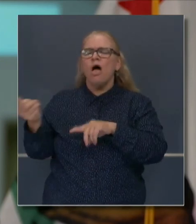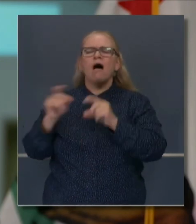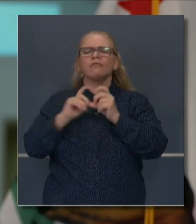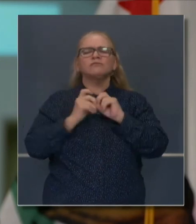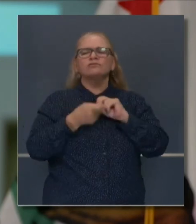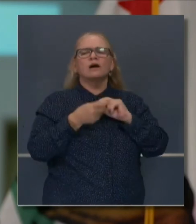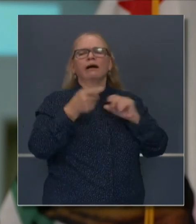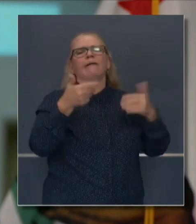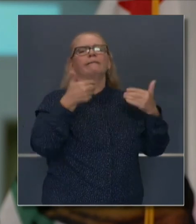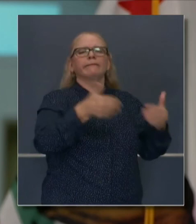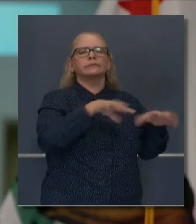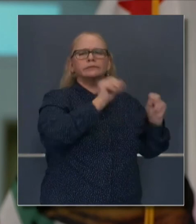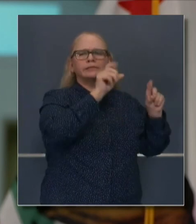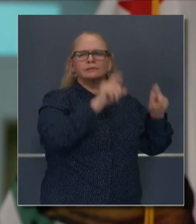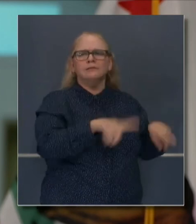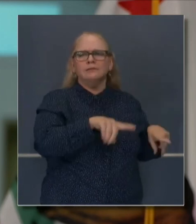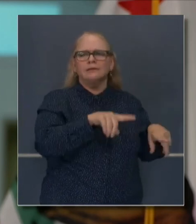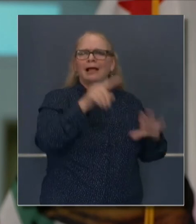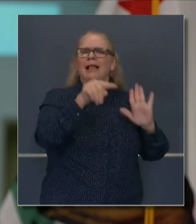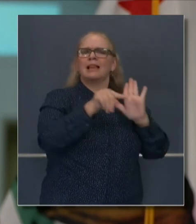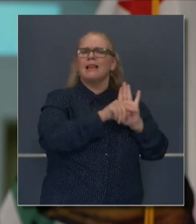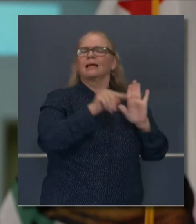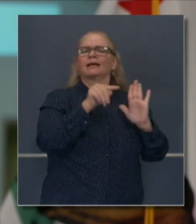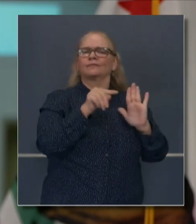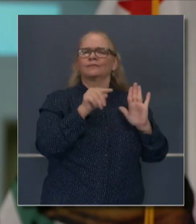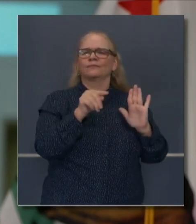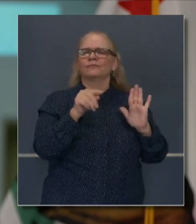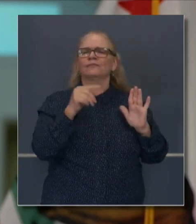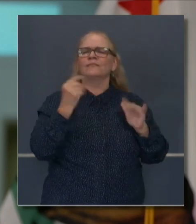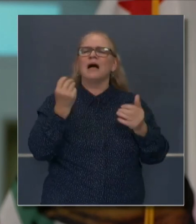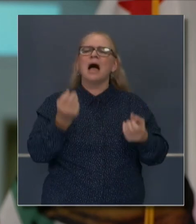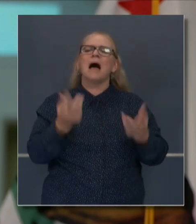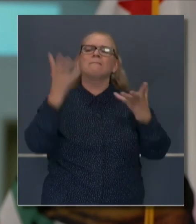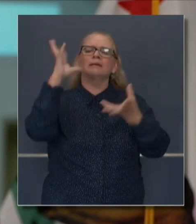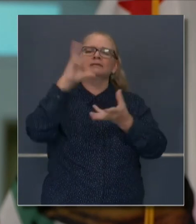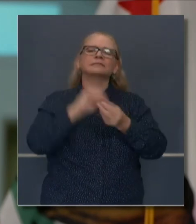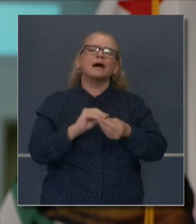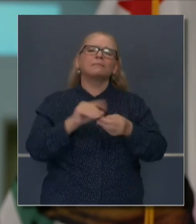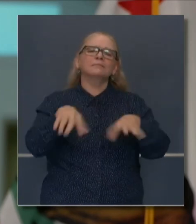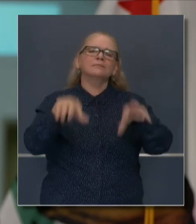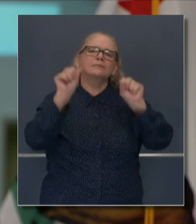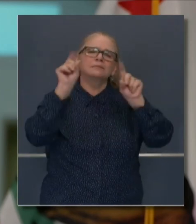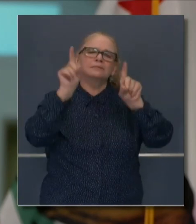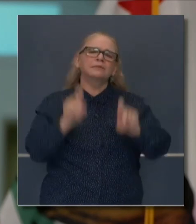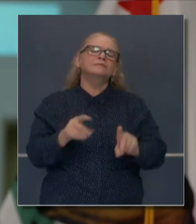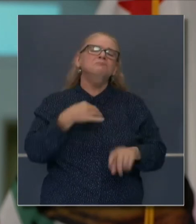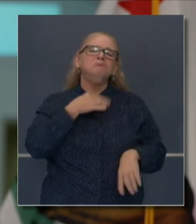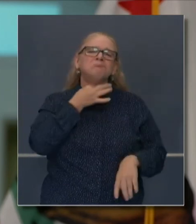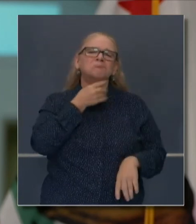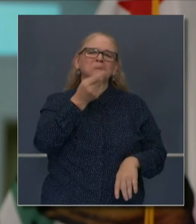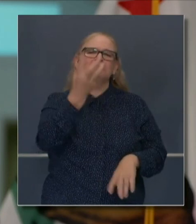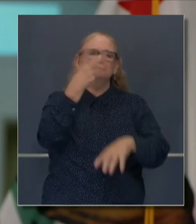So how many times have you been tested in total, and what were the results? Are you